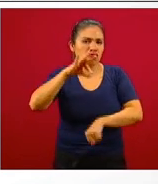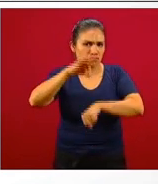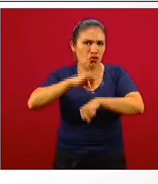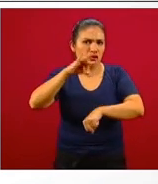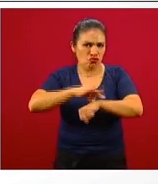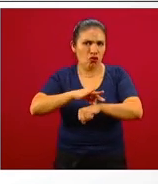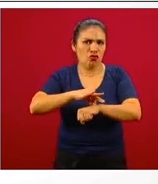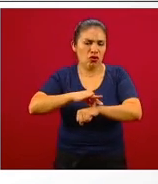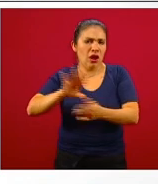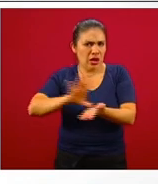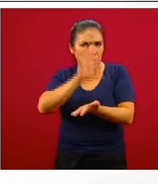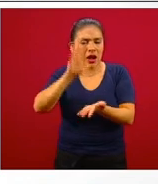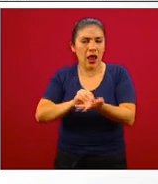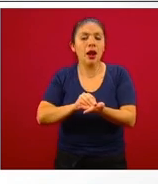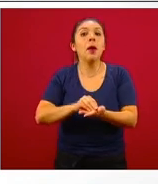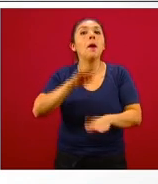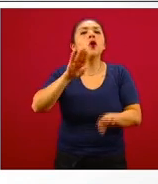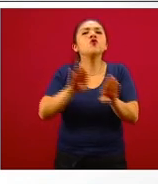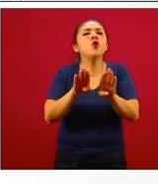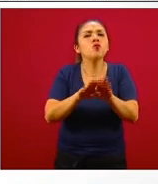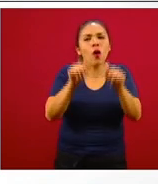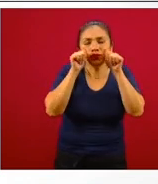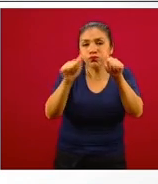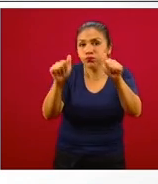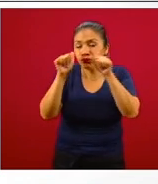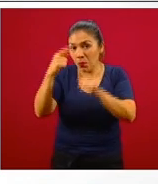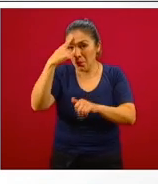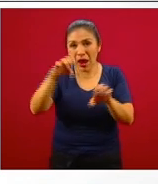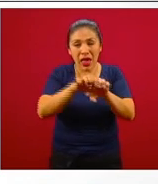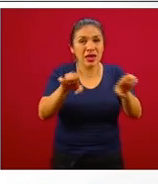family doctors, and they will be there